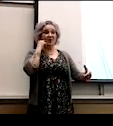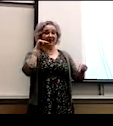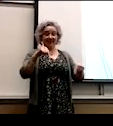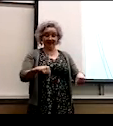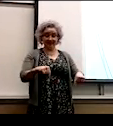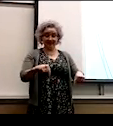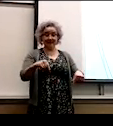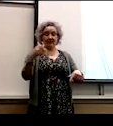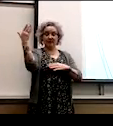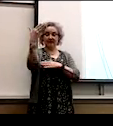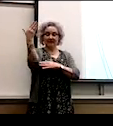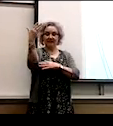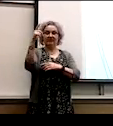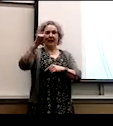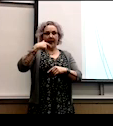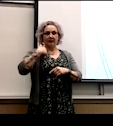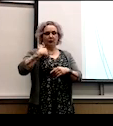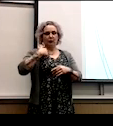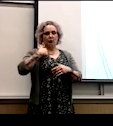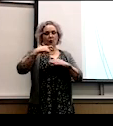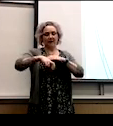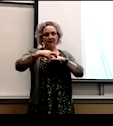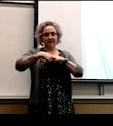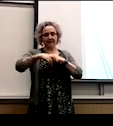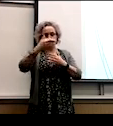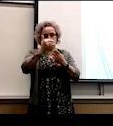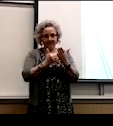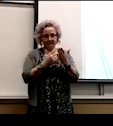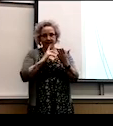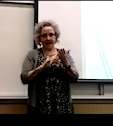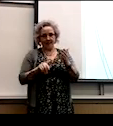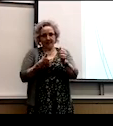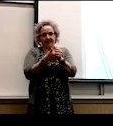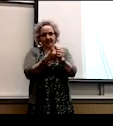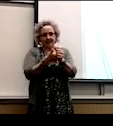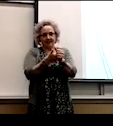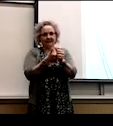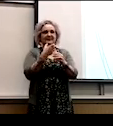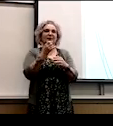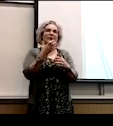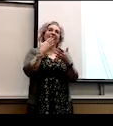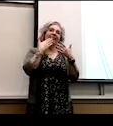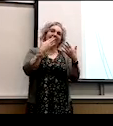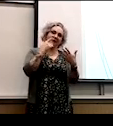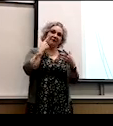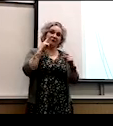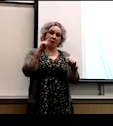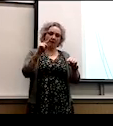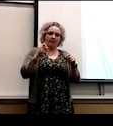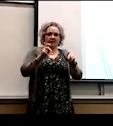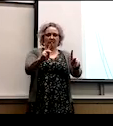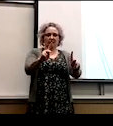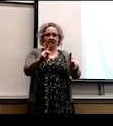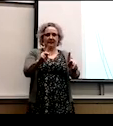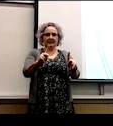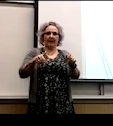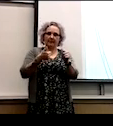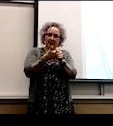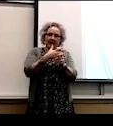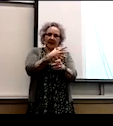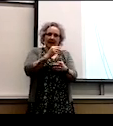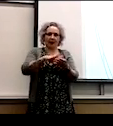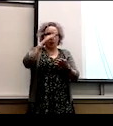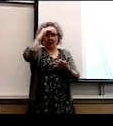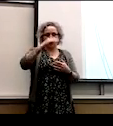since 2007 about Down syndrome and what's happened. So thank you for the privilege of learning. So it was exciting